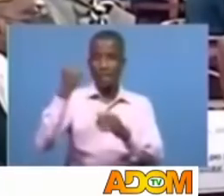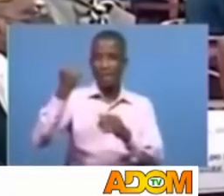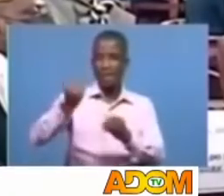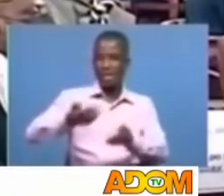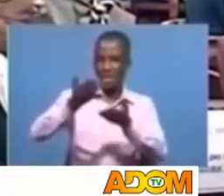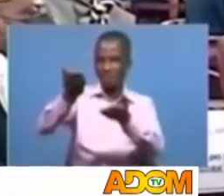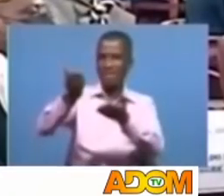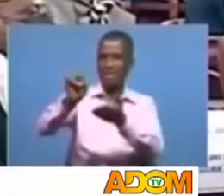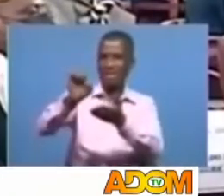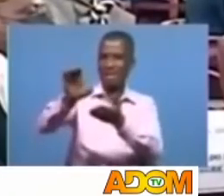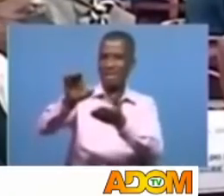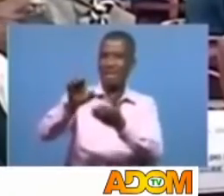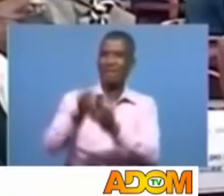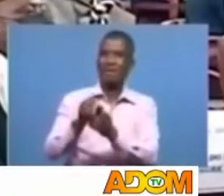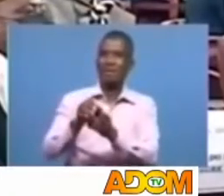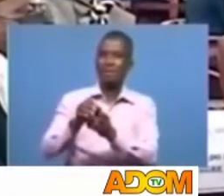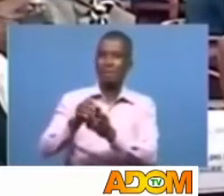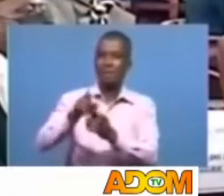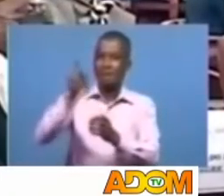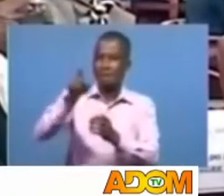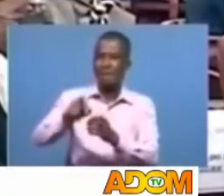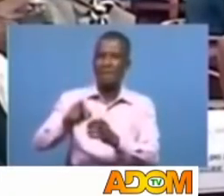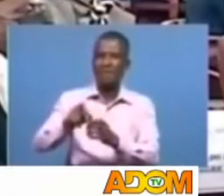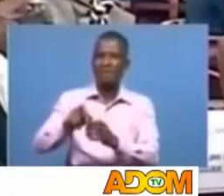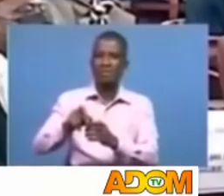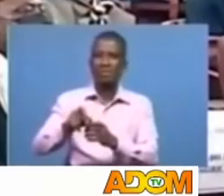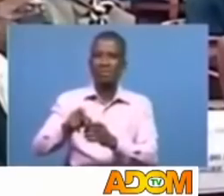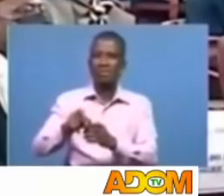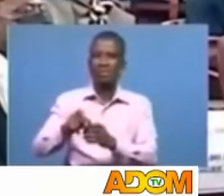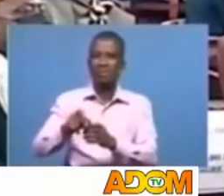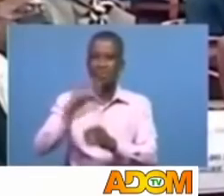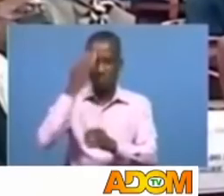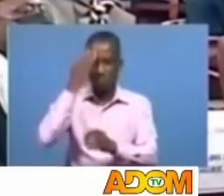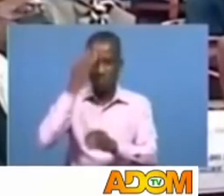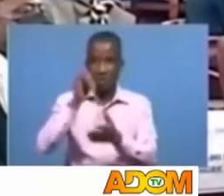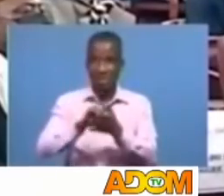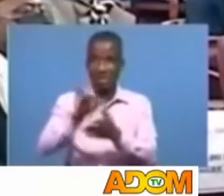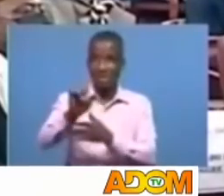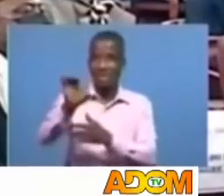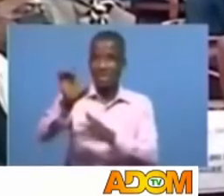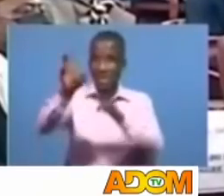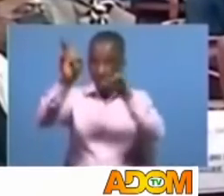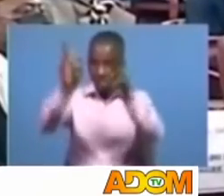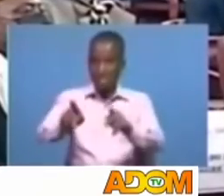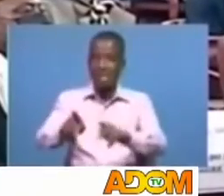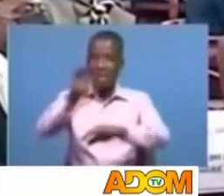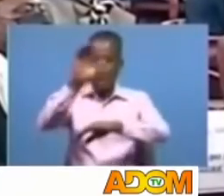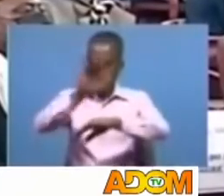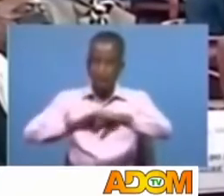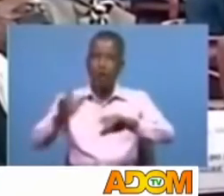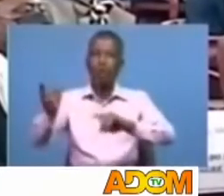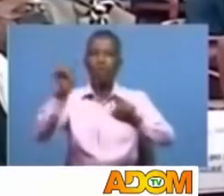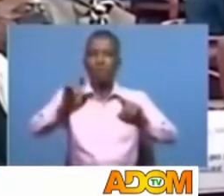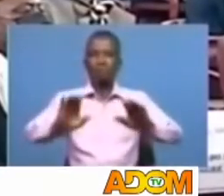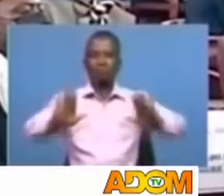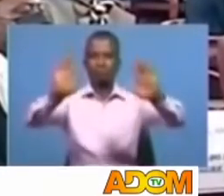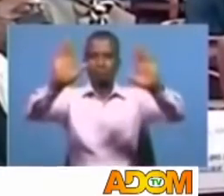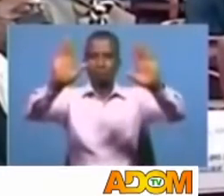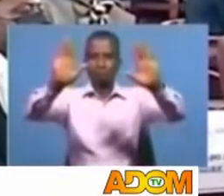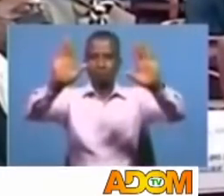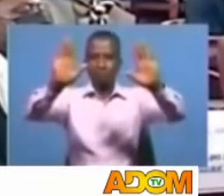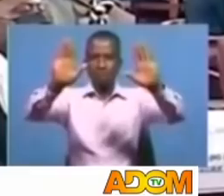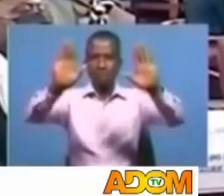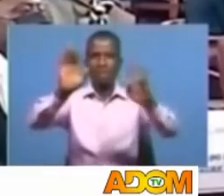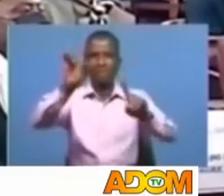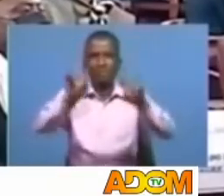statute, justifying the circumstances of this case, that chairperson be called upon to